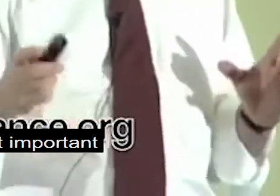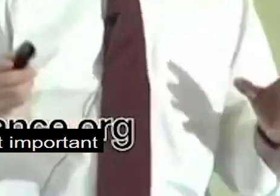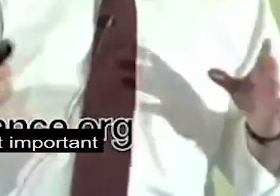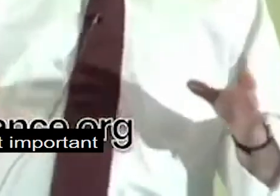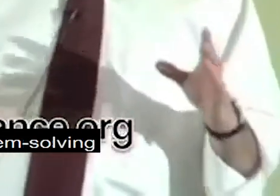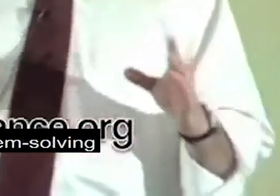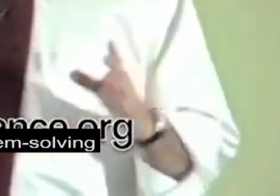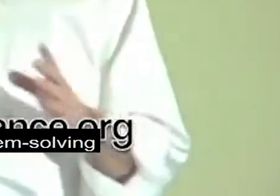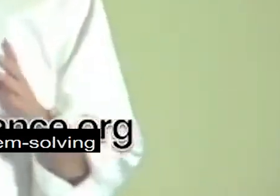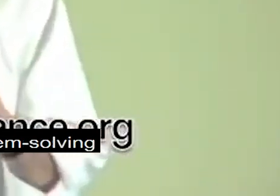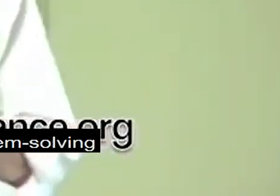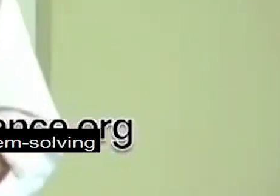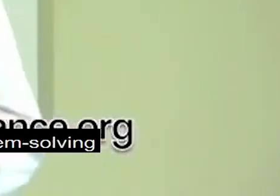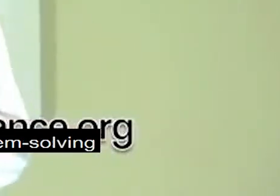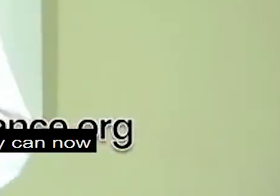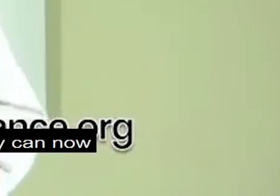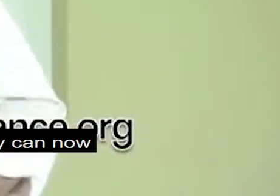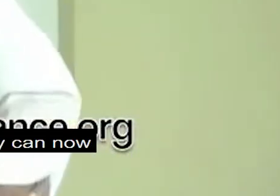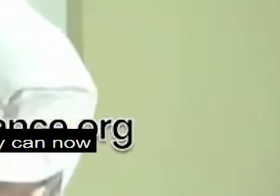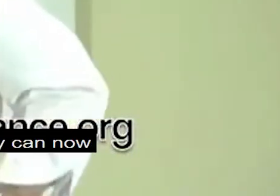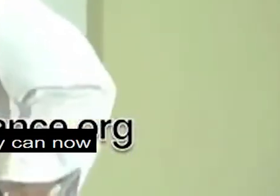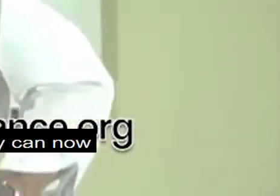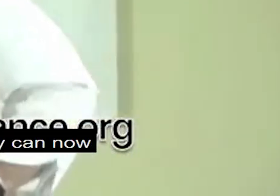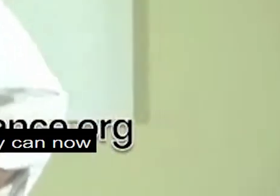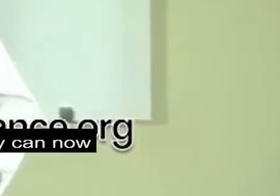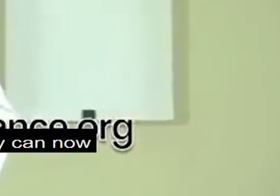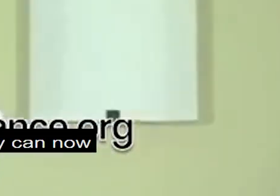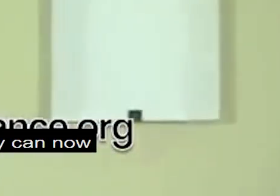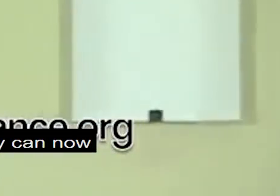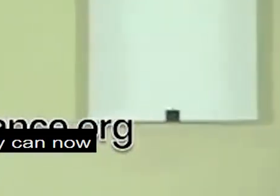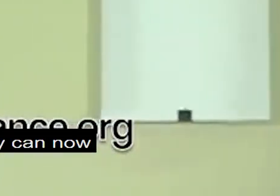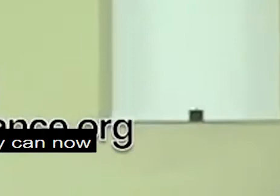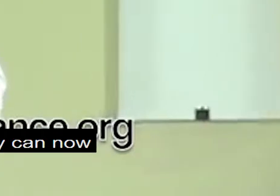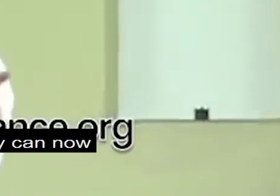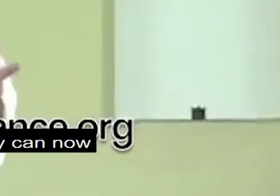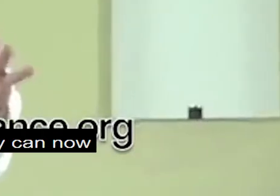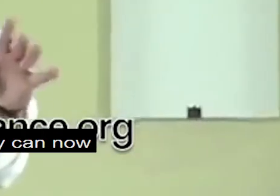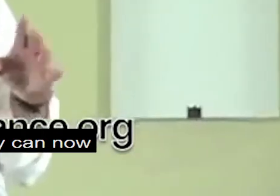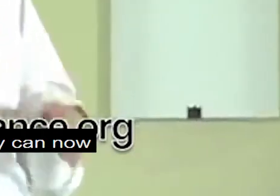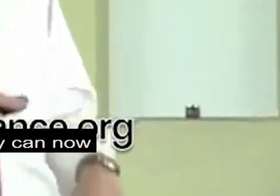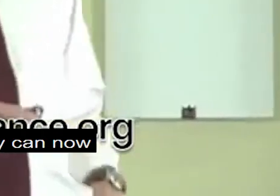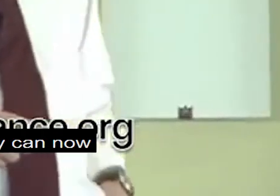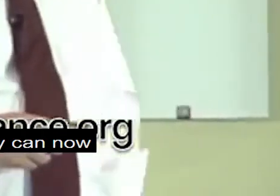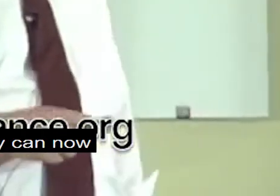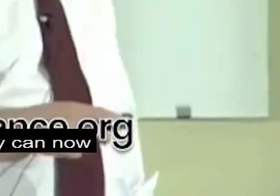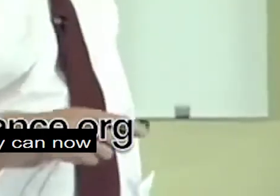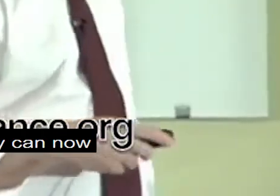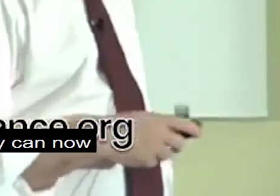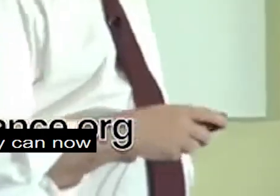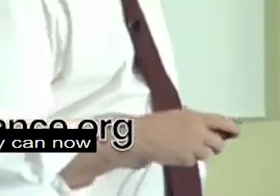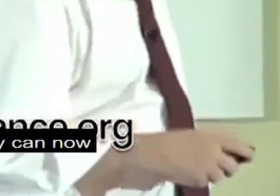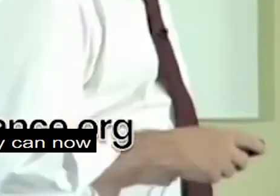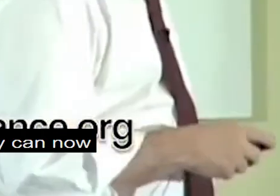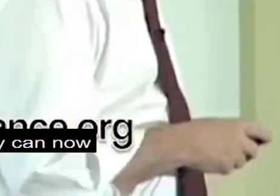The most important theme of collaborative problem solving is this one. Kids do well if they can.